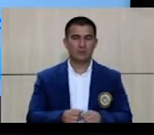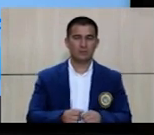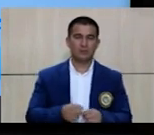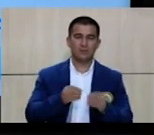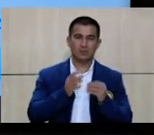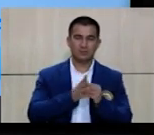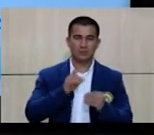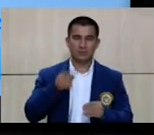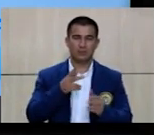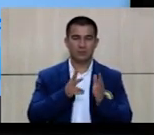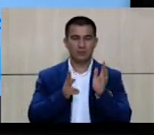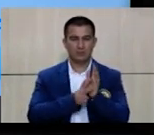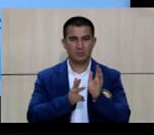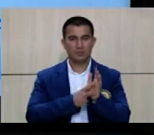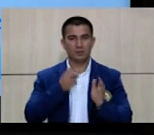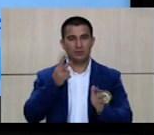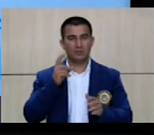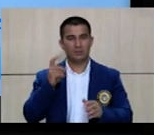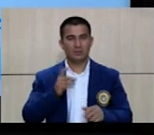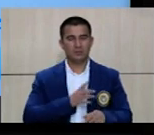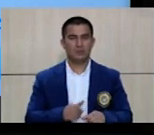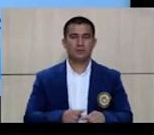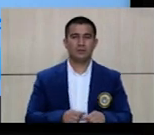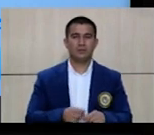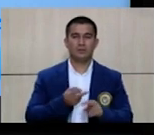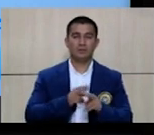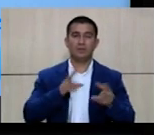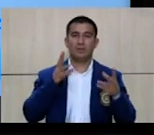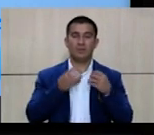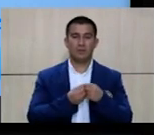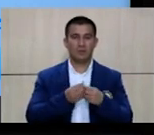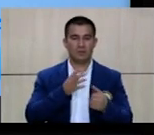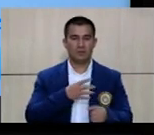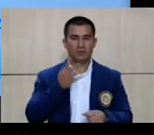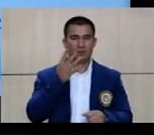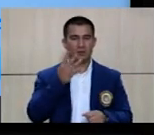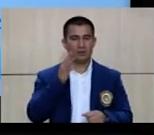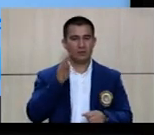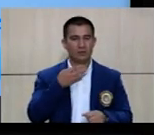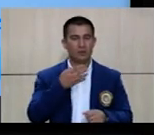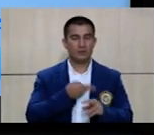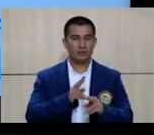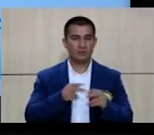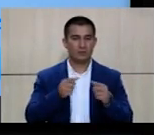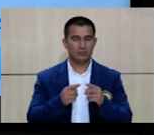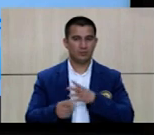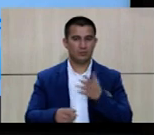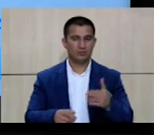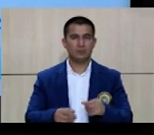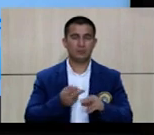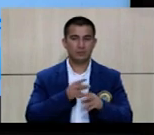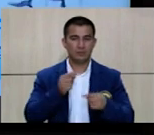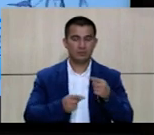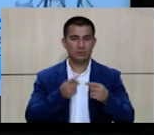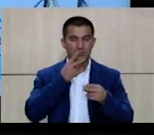15 taqsim 8 plus x. Endi ularning yig'indisi 4 soatga teng. Tenglamani tuzib